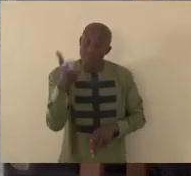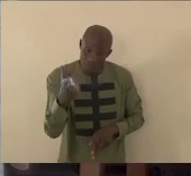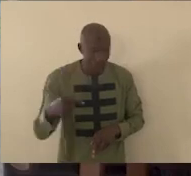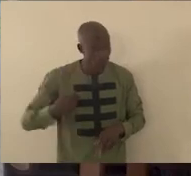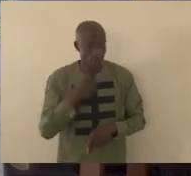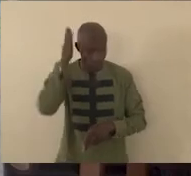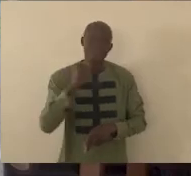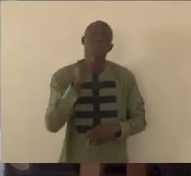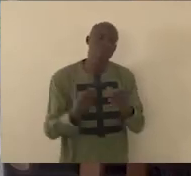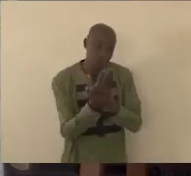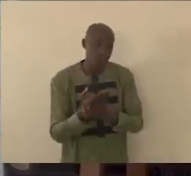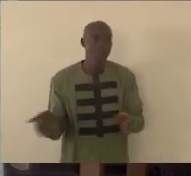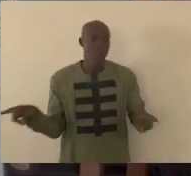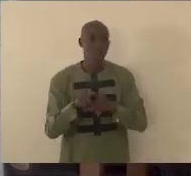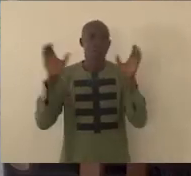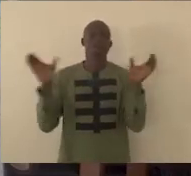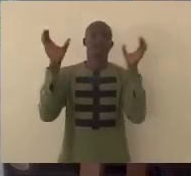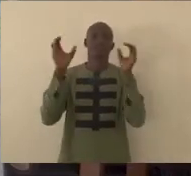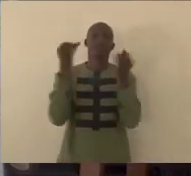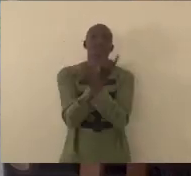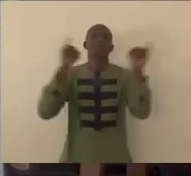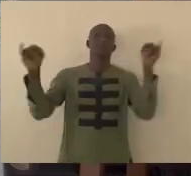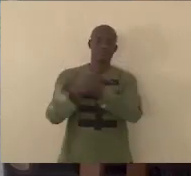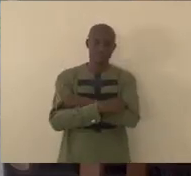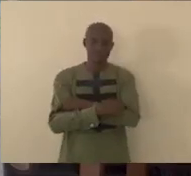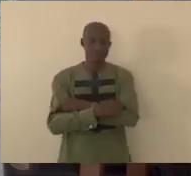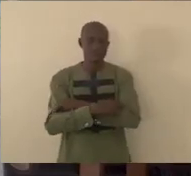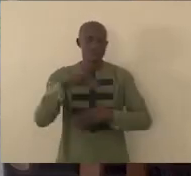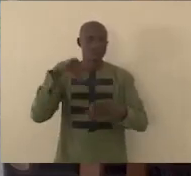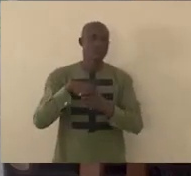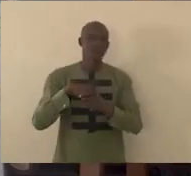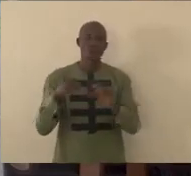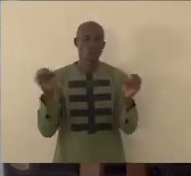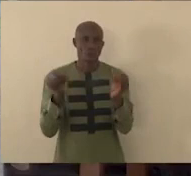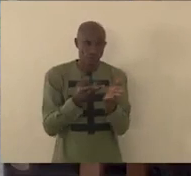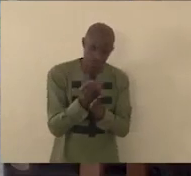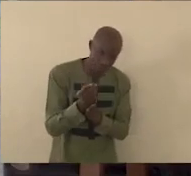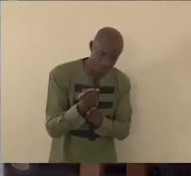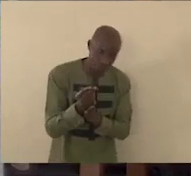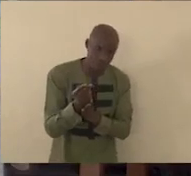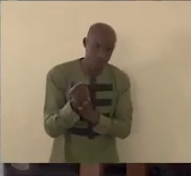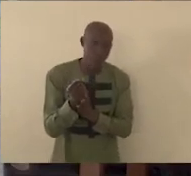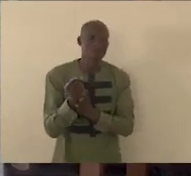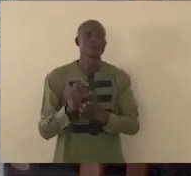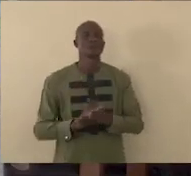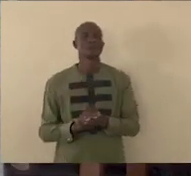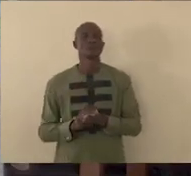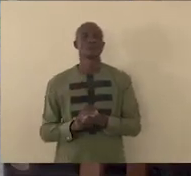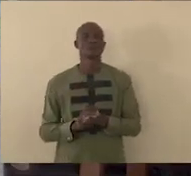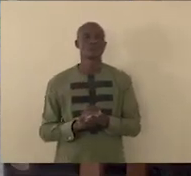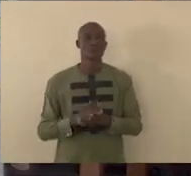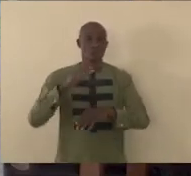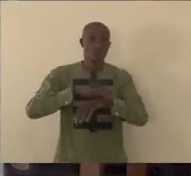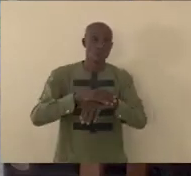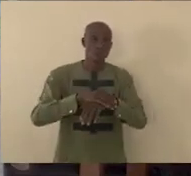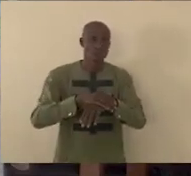progress. As we celebrate Independence Day amidst embarrassing crisis of integrity and credibility